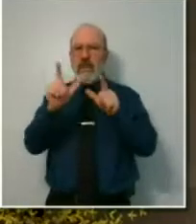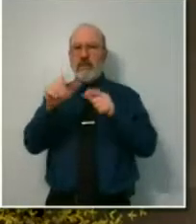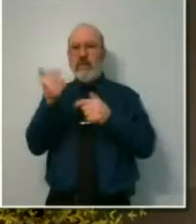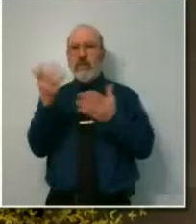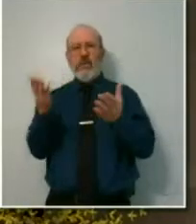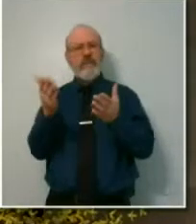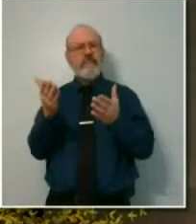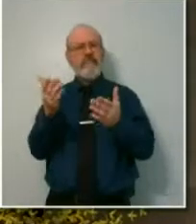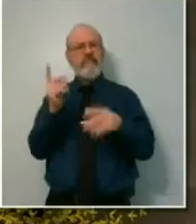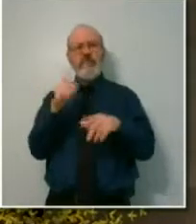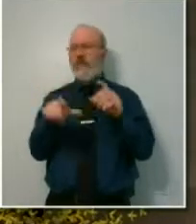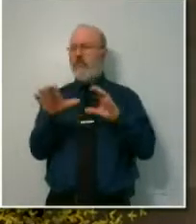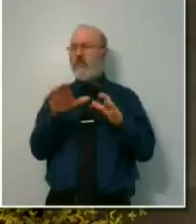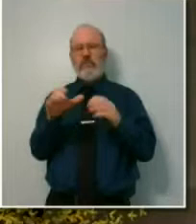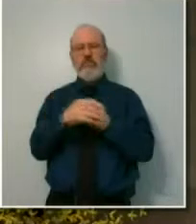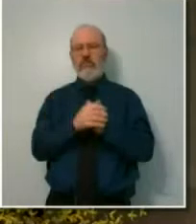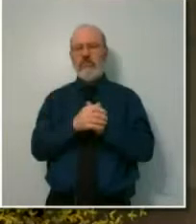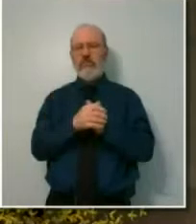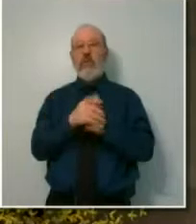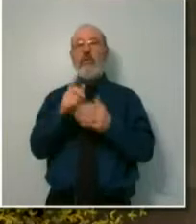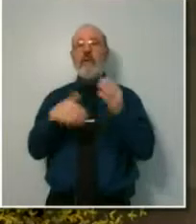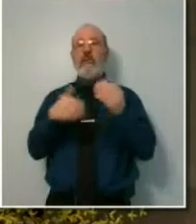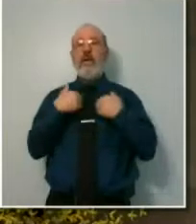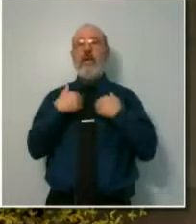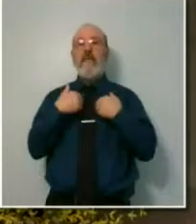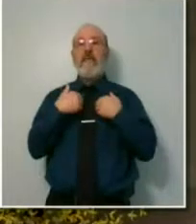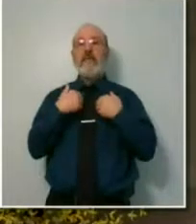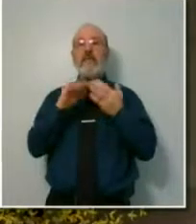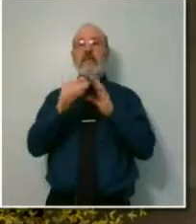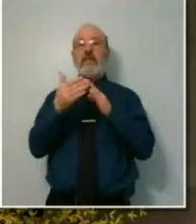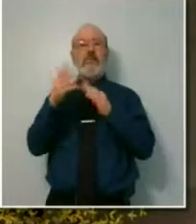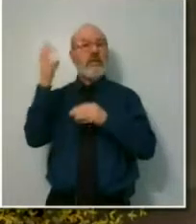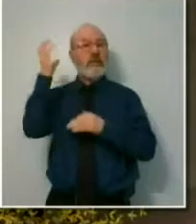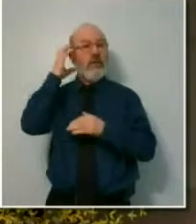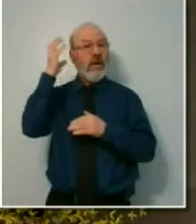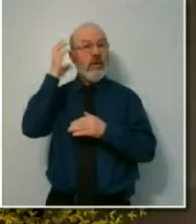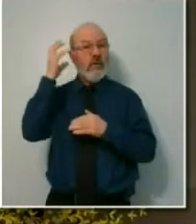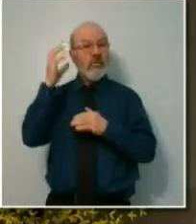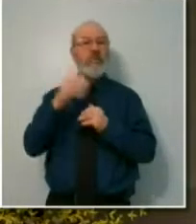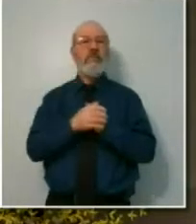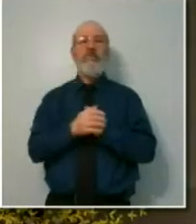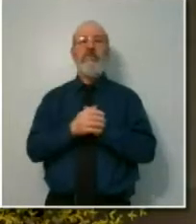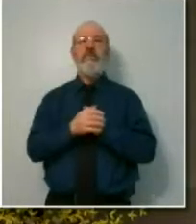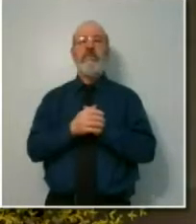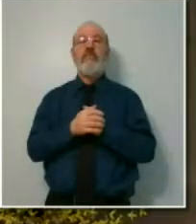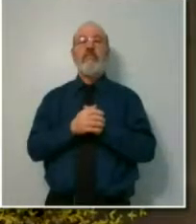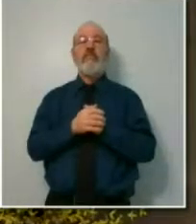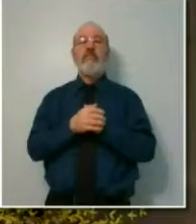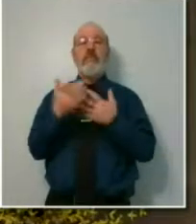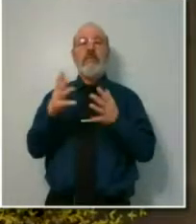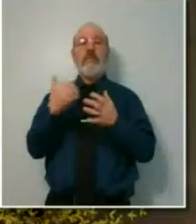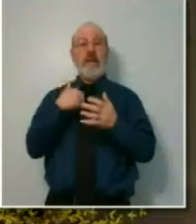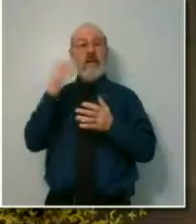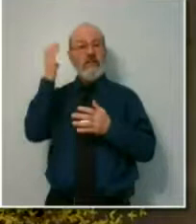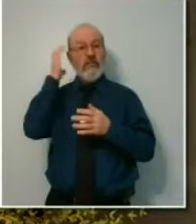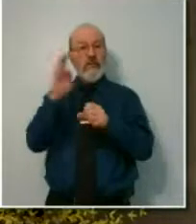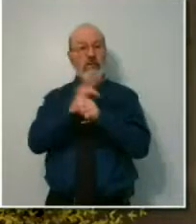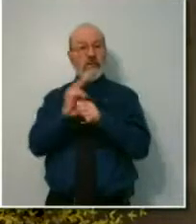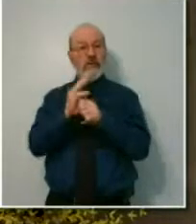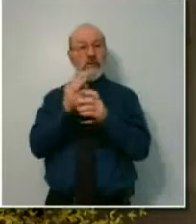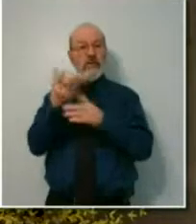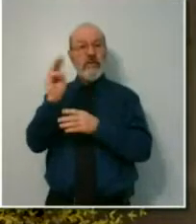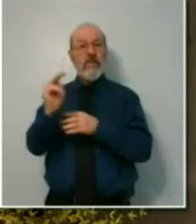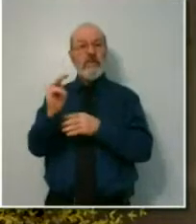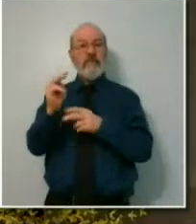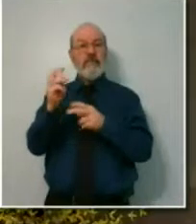option. What we do have is a community radio station. And we already have a radio ministry through them called Truth